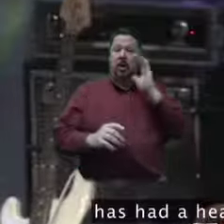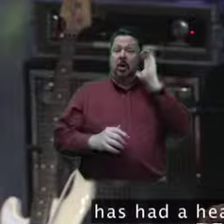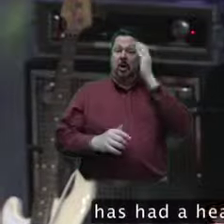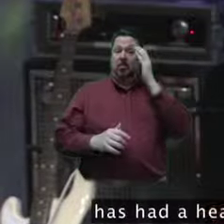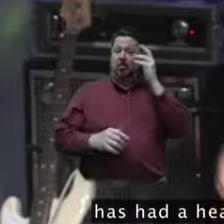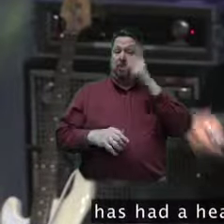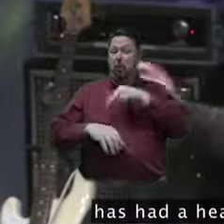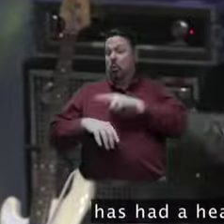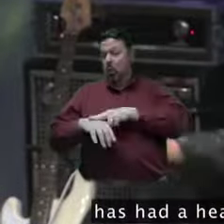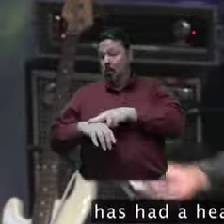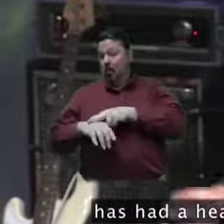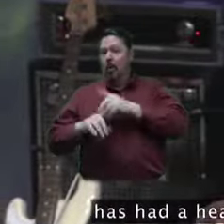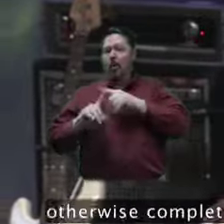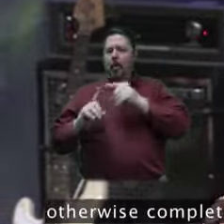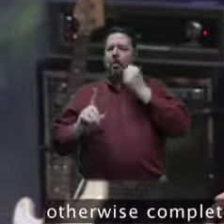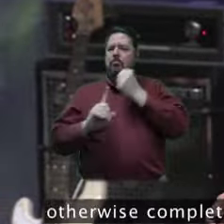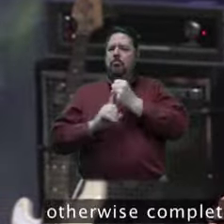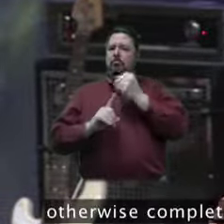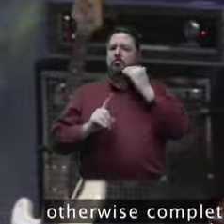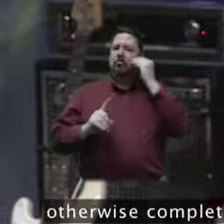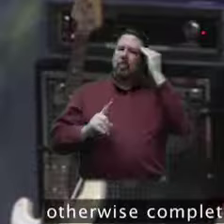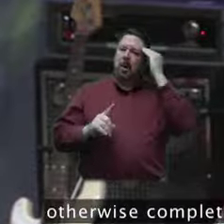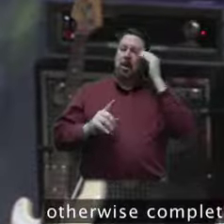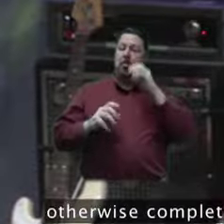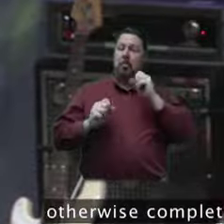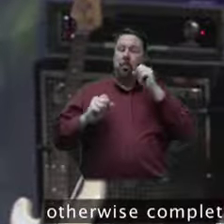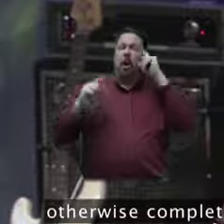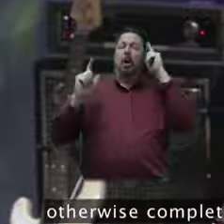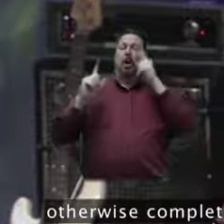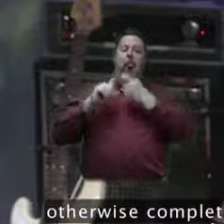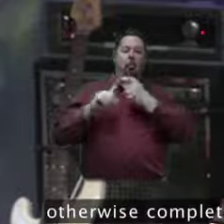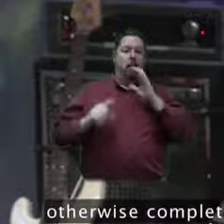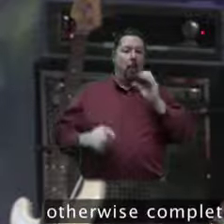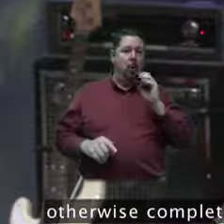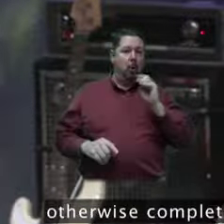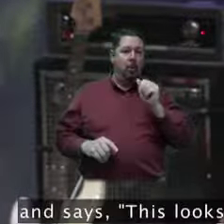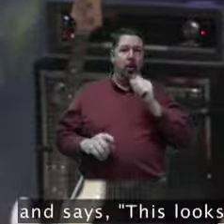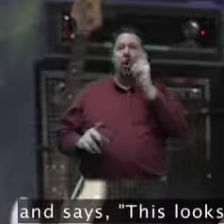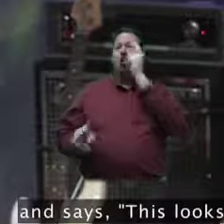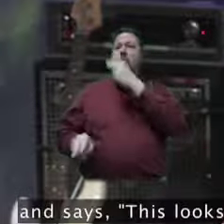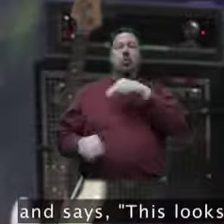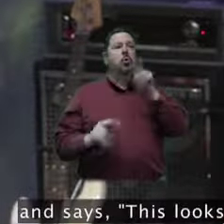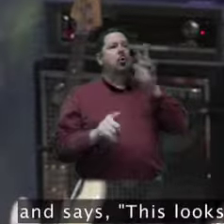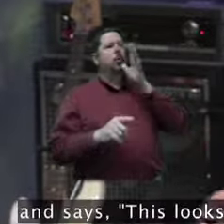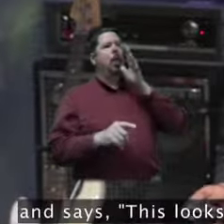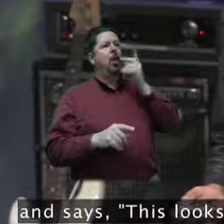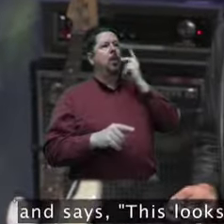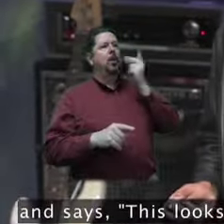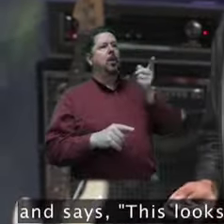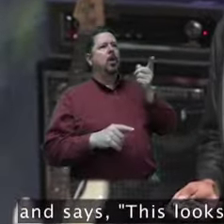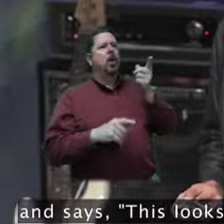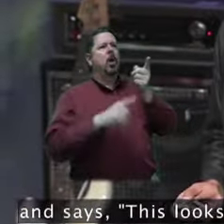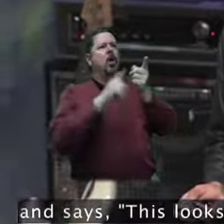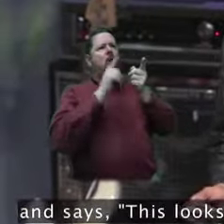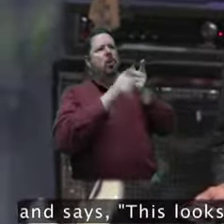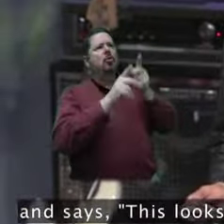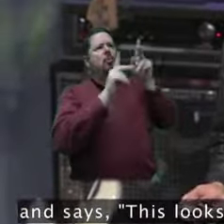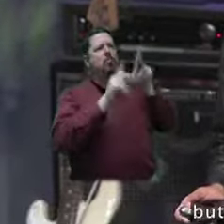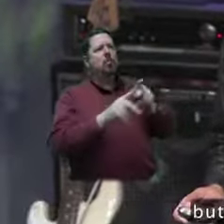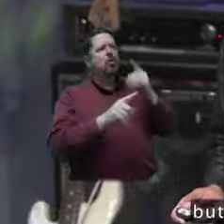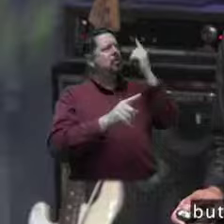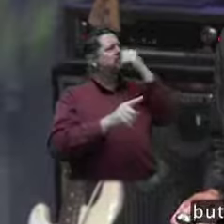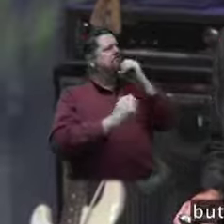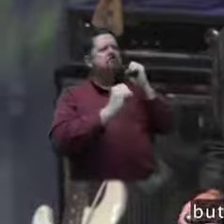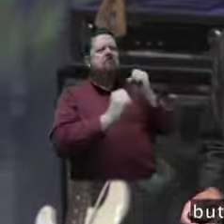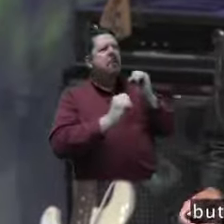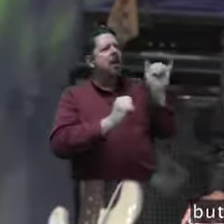who's had a head injury, comes out of coma, otherwise completely normal. He looks at his mother and says, this looks exactly like my